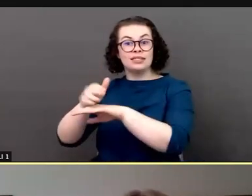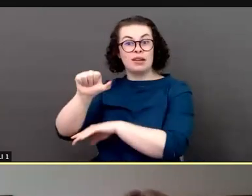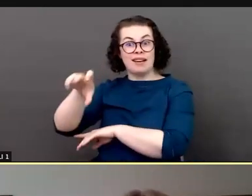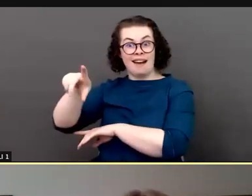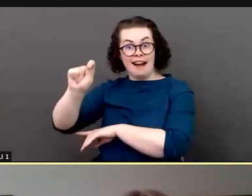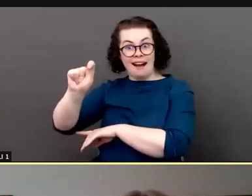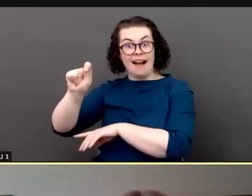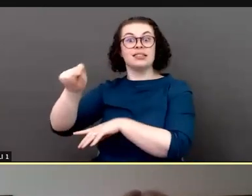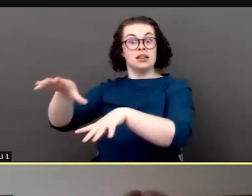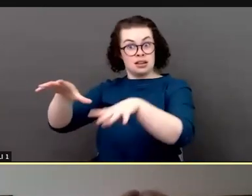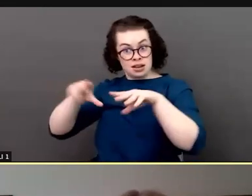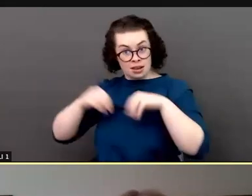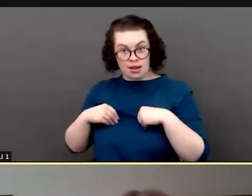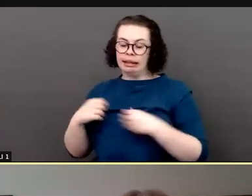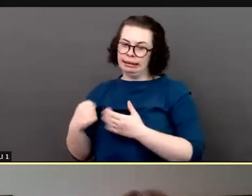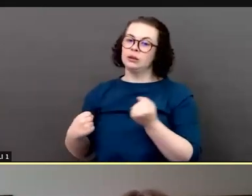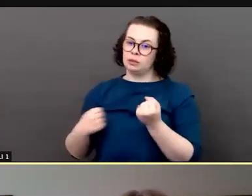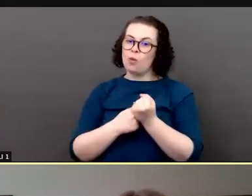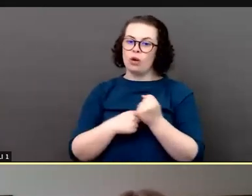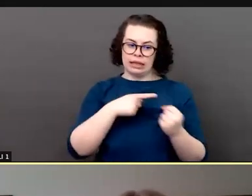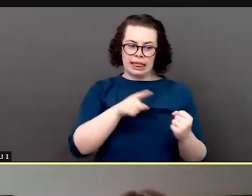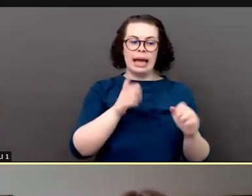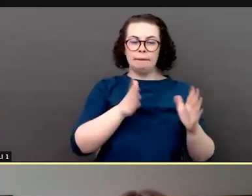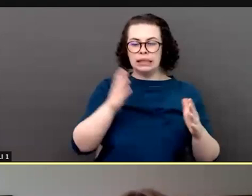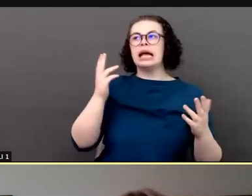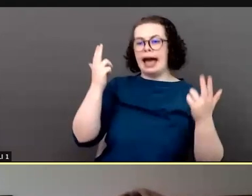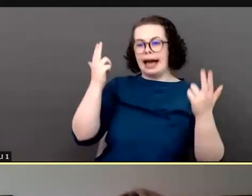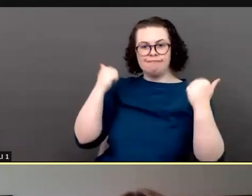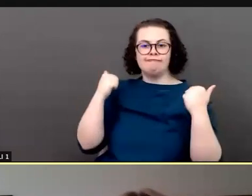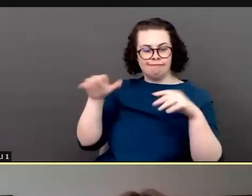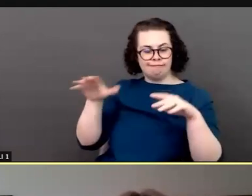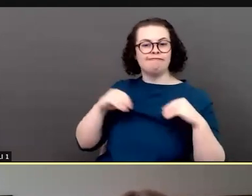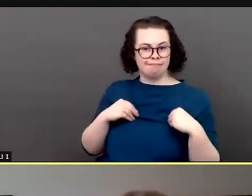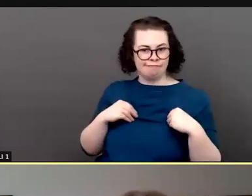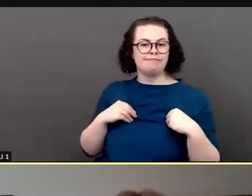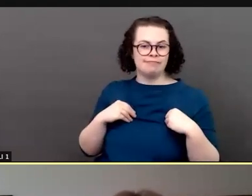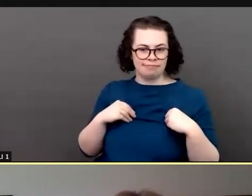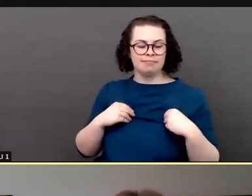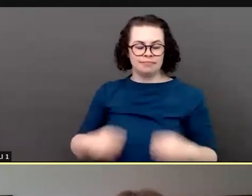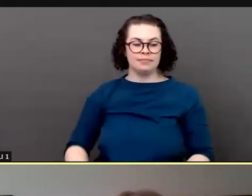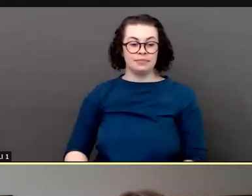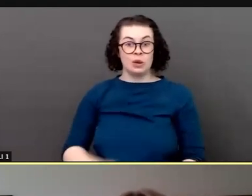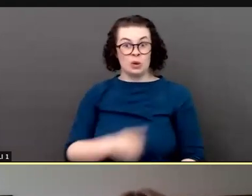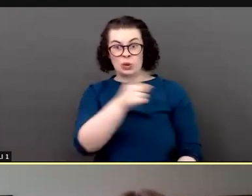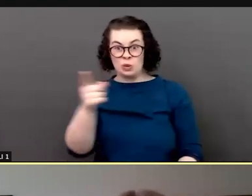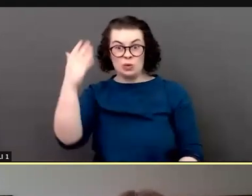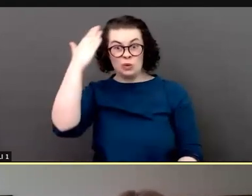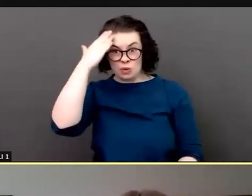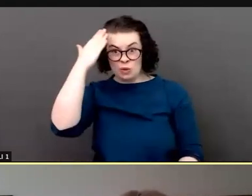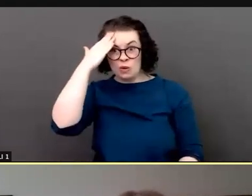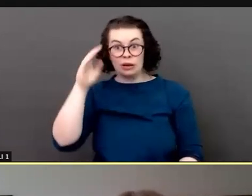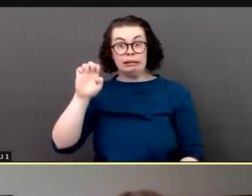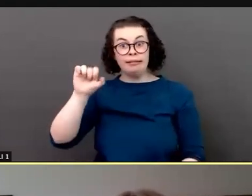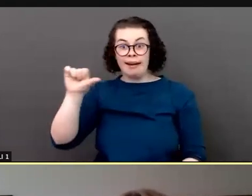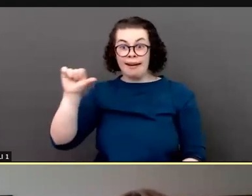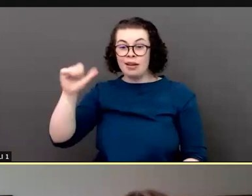been following the adoption of the Accessibility Act know very much how we started, what was the ambition at the